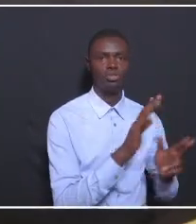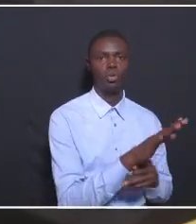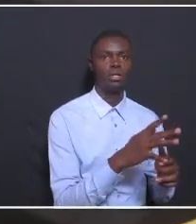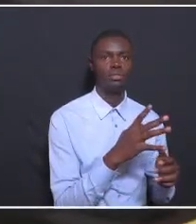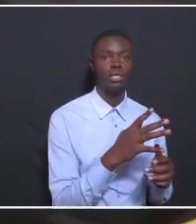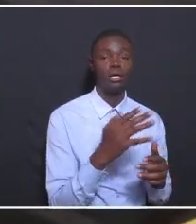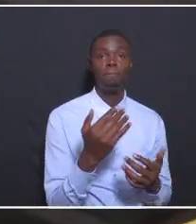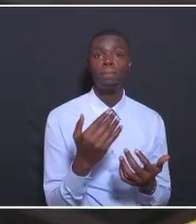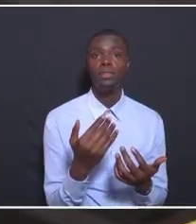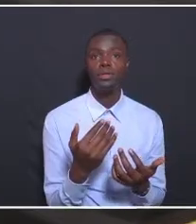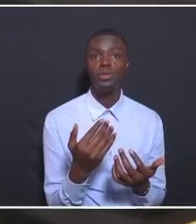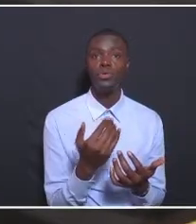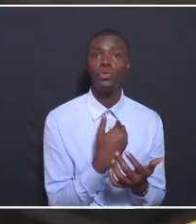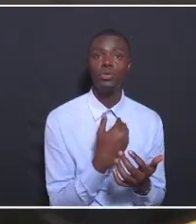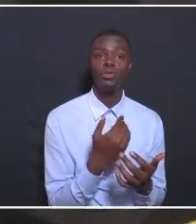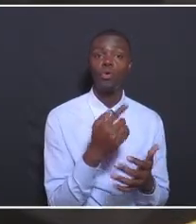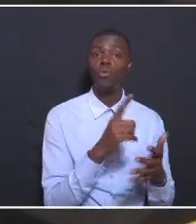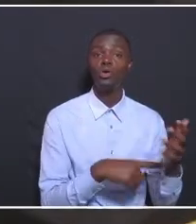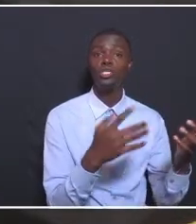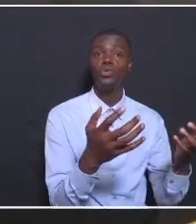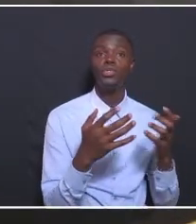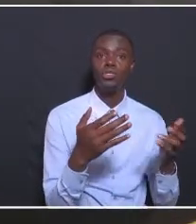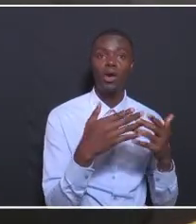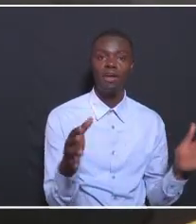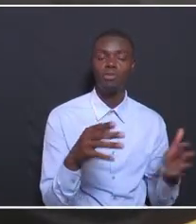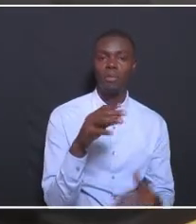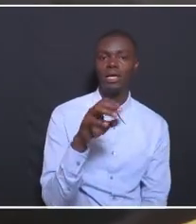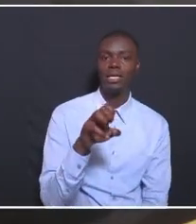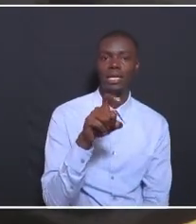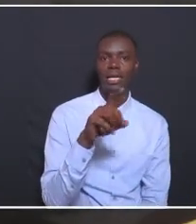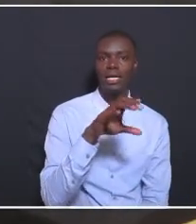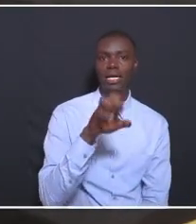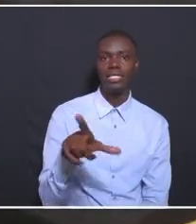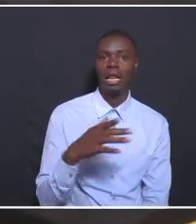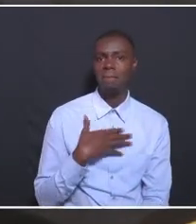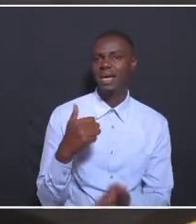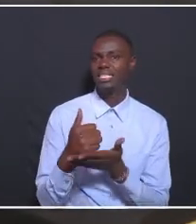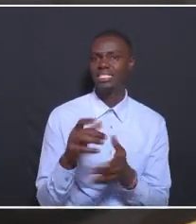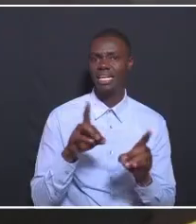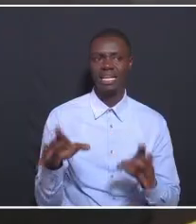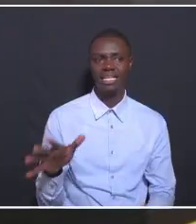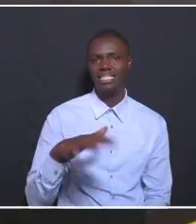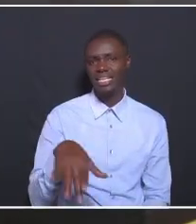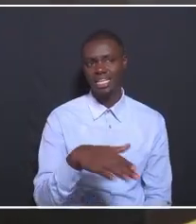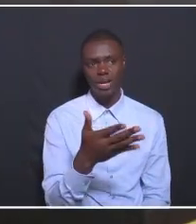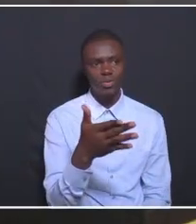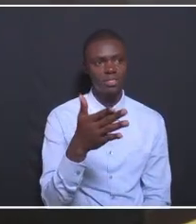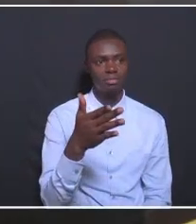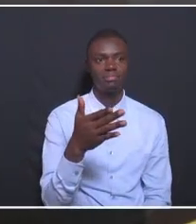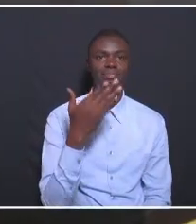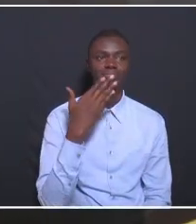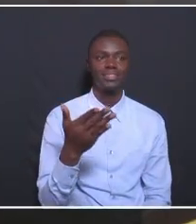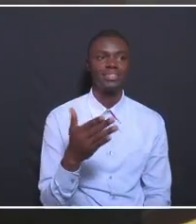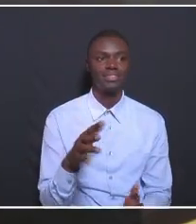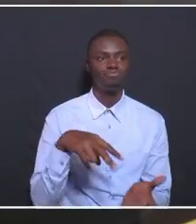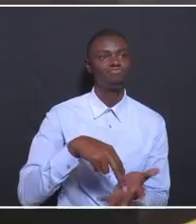You have, so what we did, we opened an Excel sheet, and I'm happy my assistant editor was here as well. Hey, stand